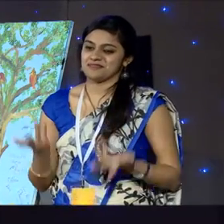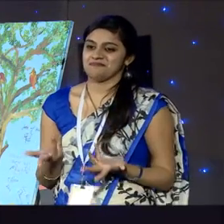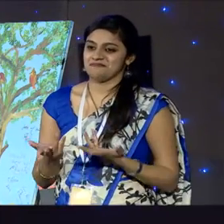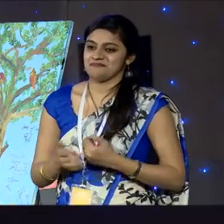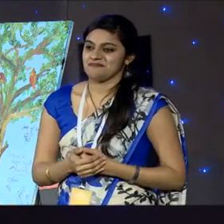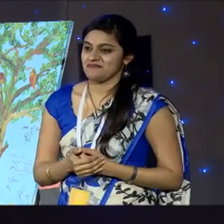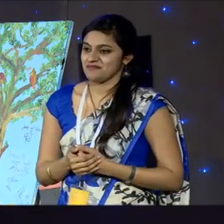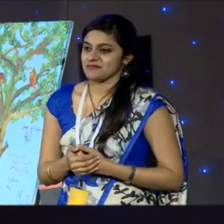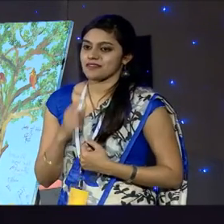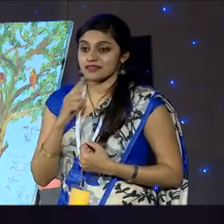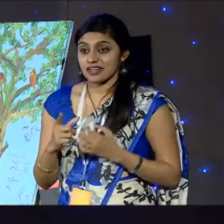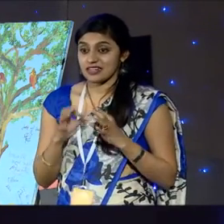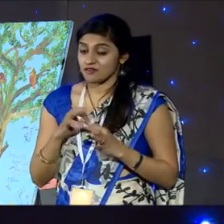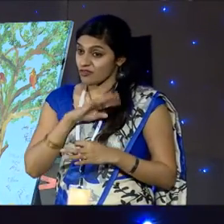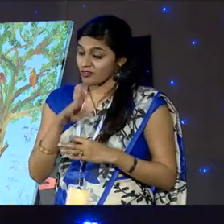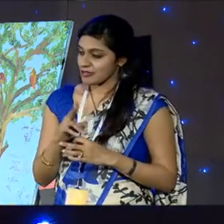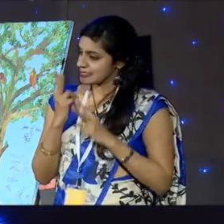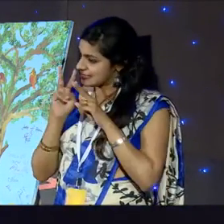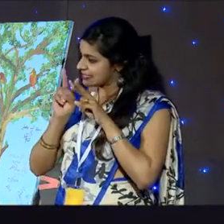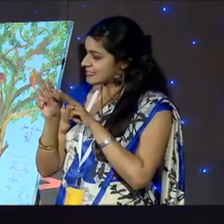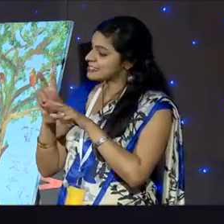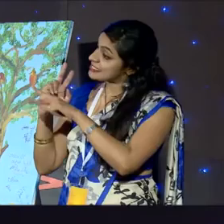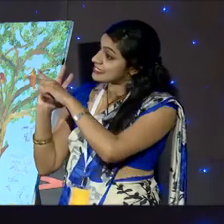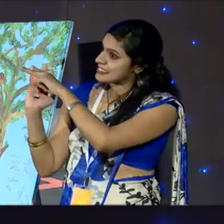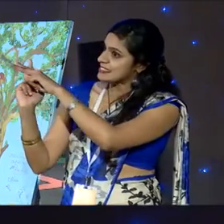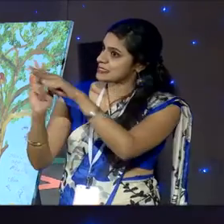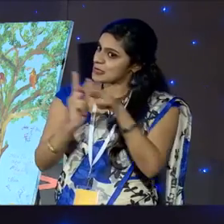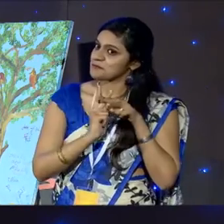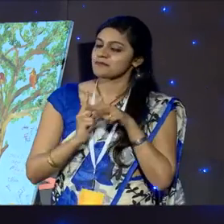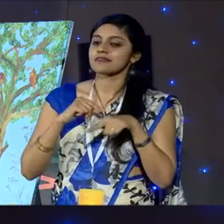people, and India will be inclusive. We'll all work our asses off.